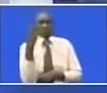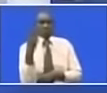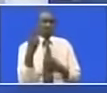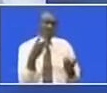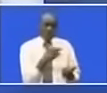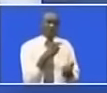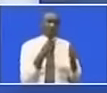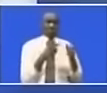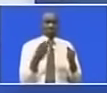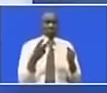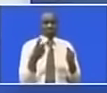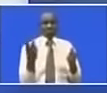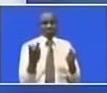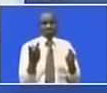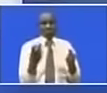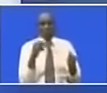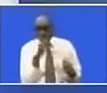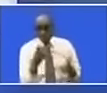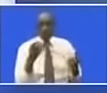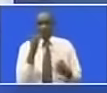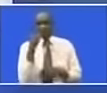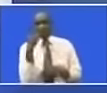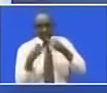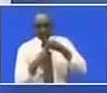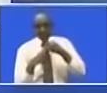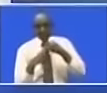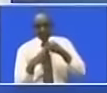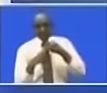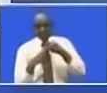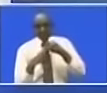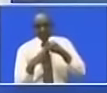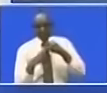today? Whom do they consider older or younger? Because we know that